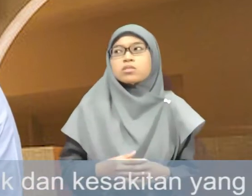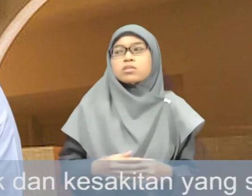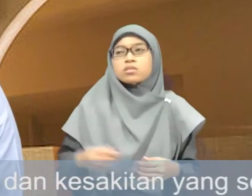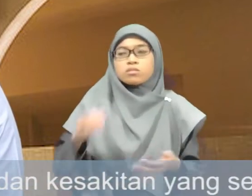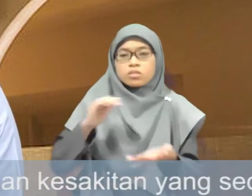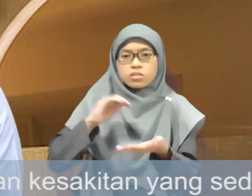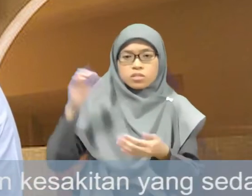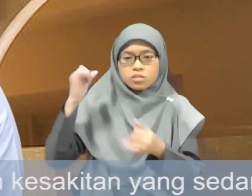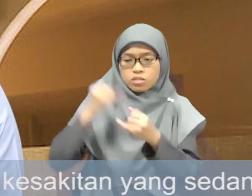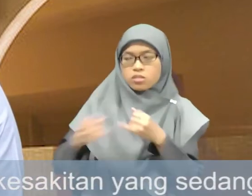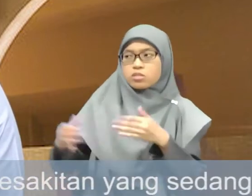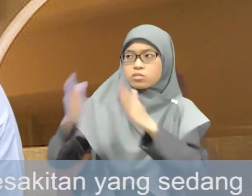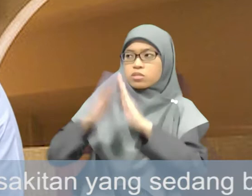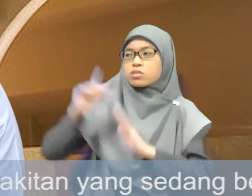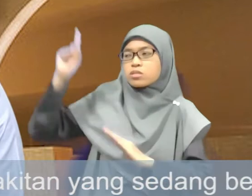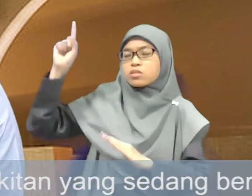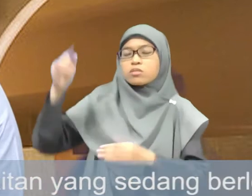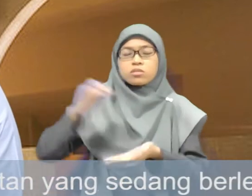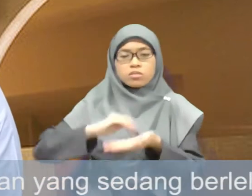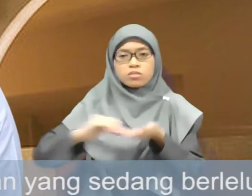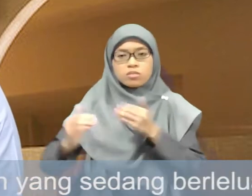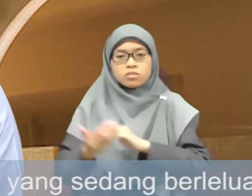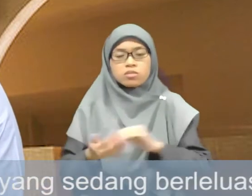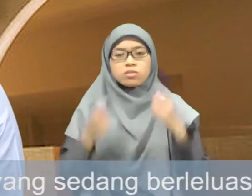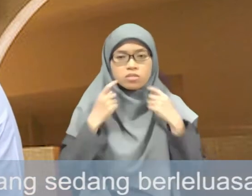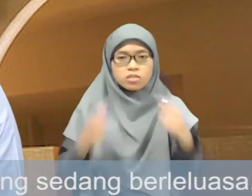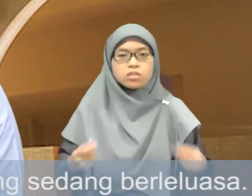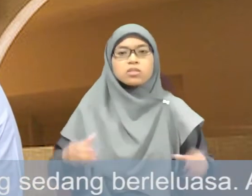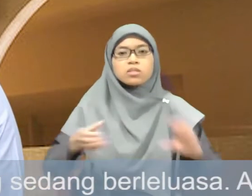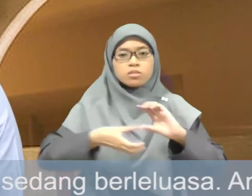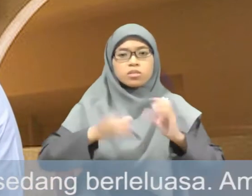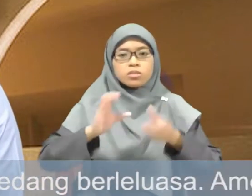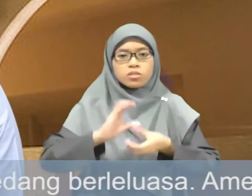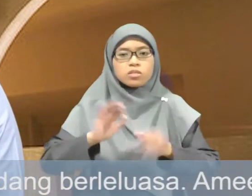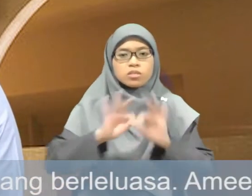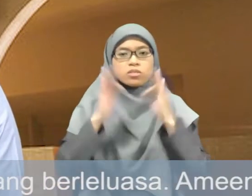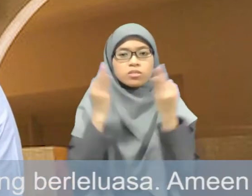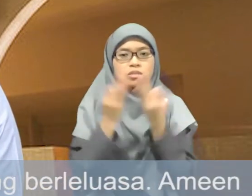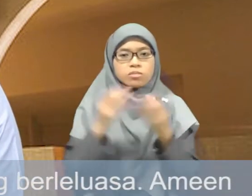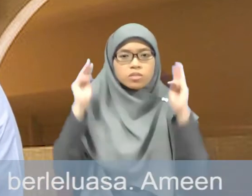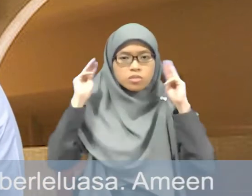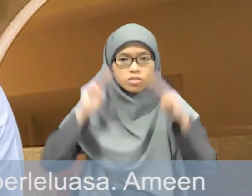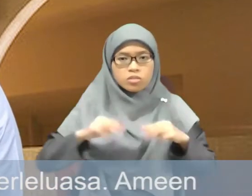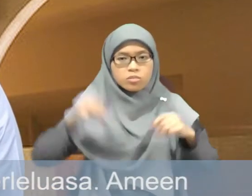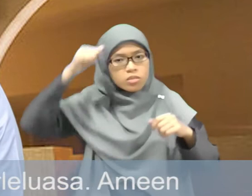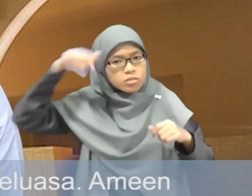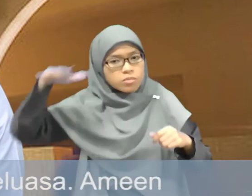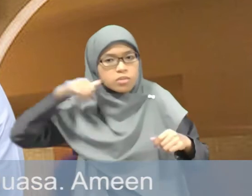forgive our beloved ones, our colleagues, our families, and Muslimin and Muslimat all around the world. Ameen ya Rabbal